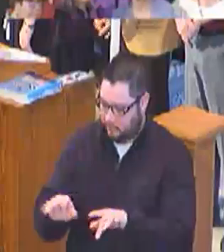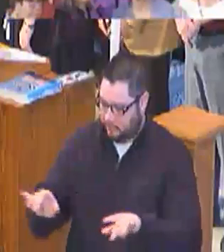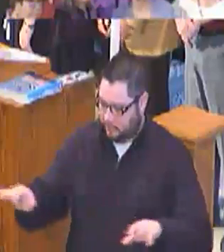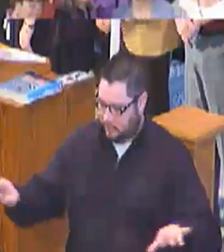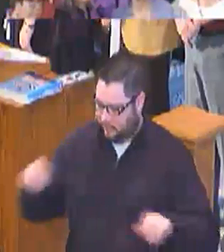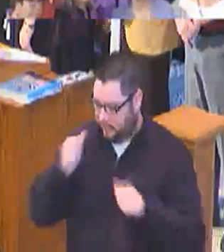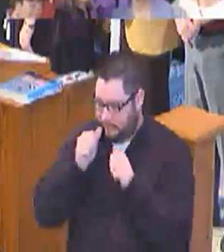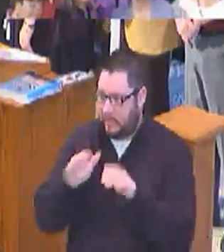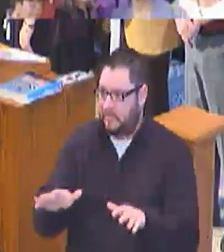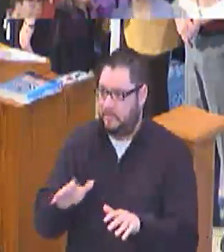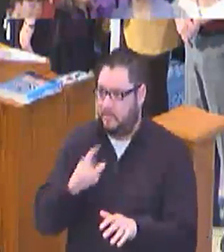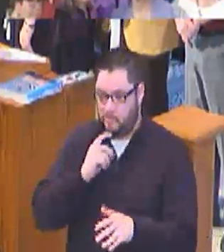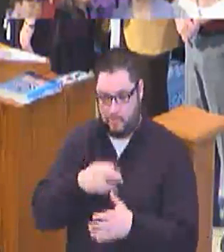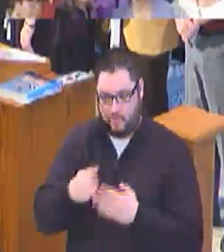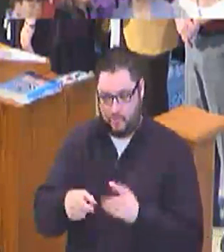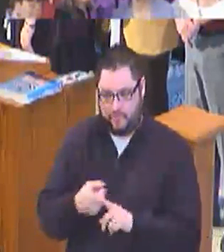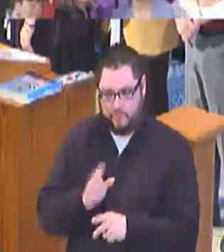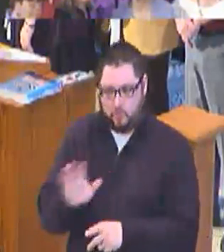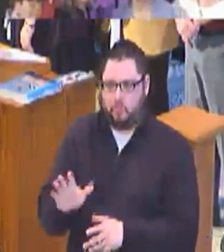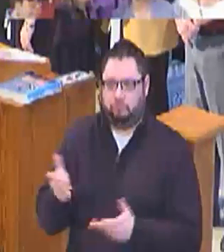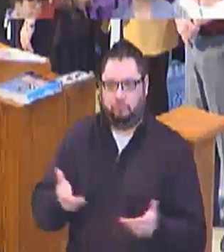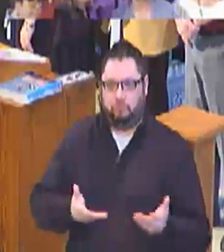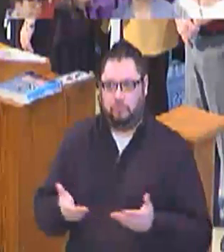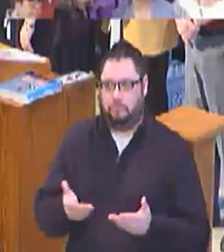be the results of your loving service.